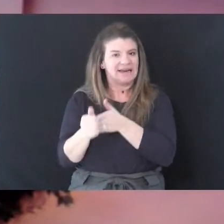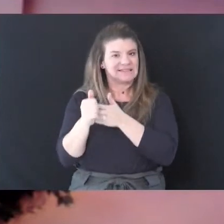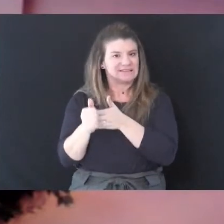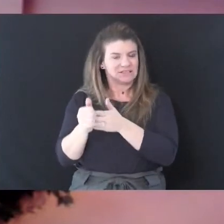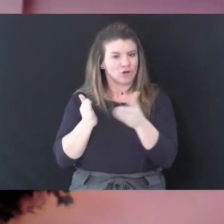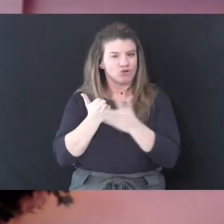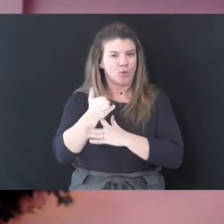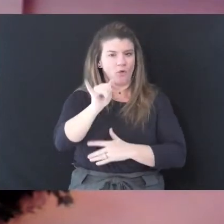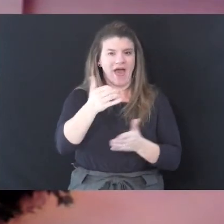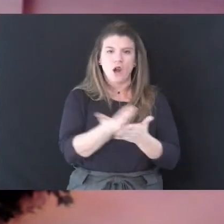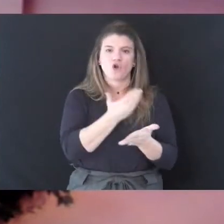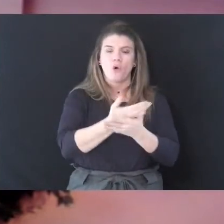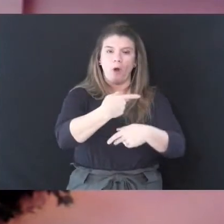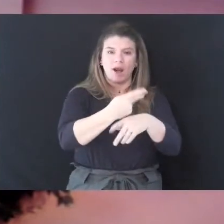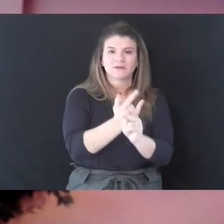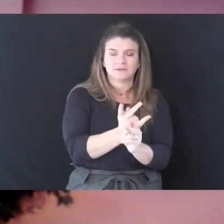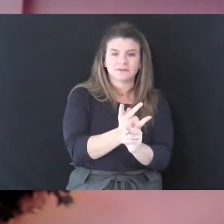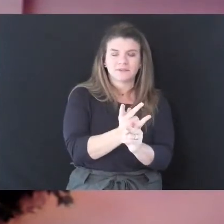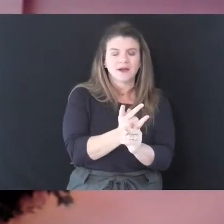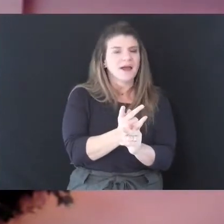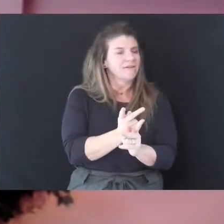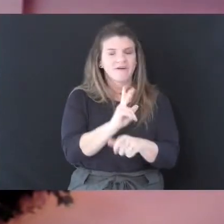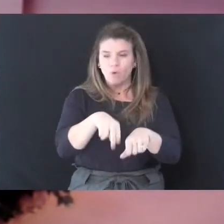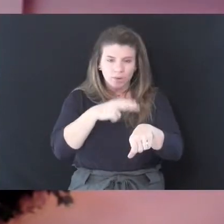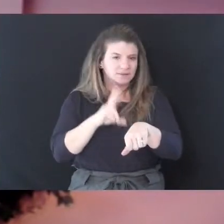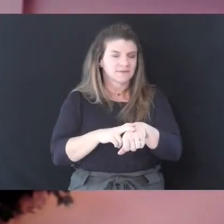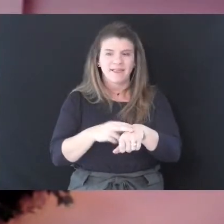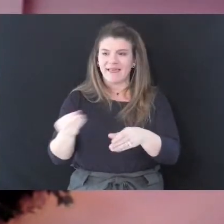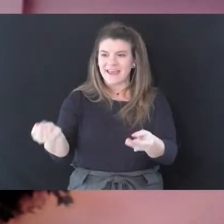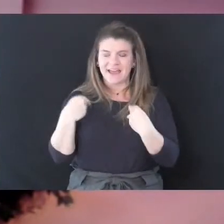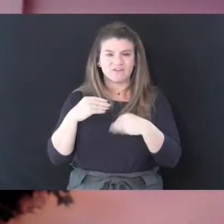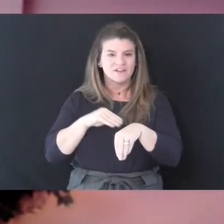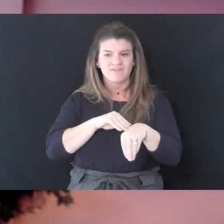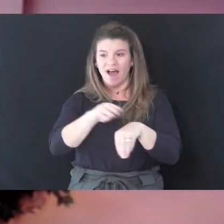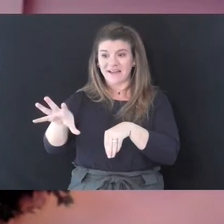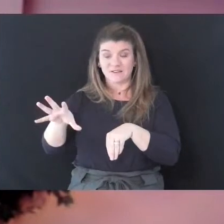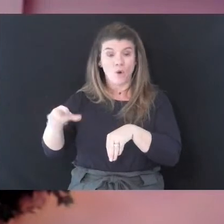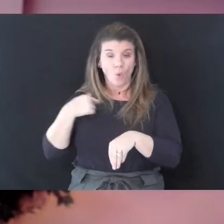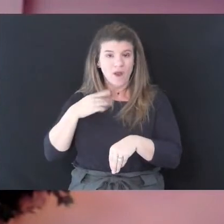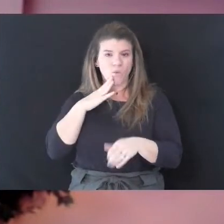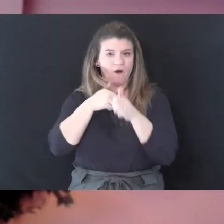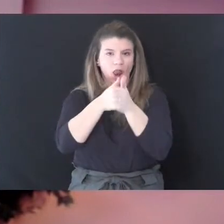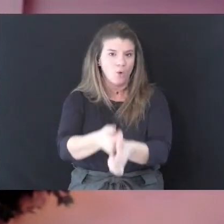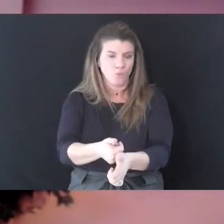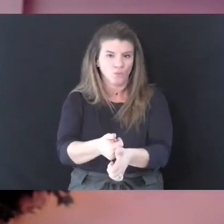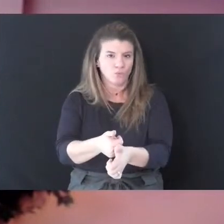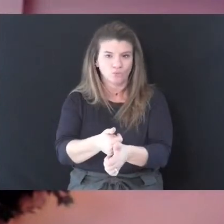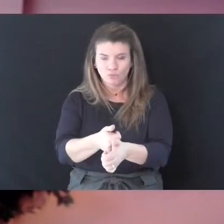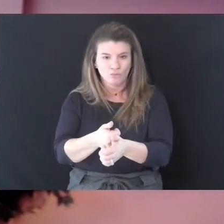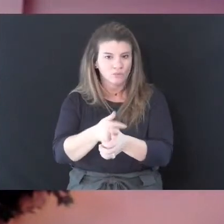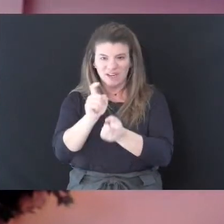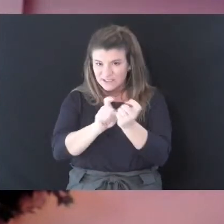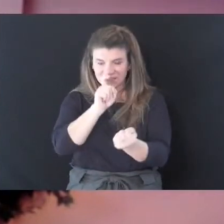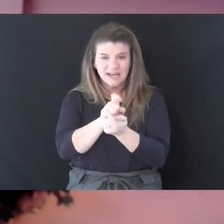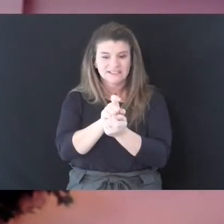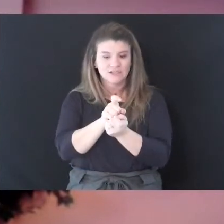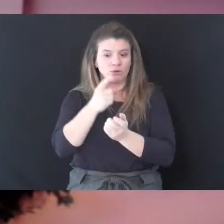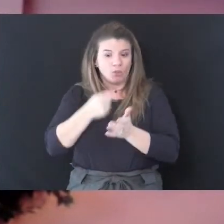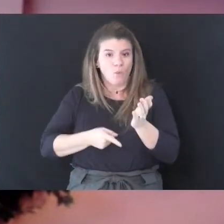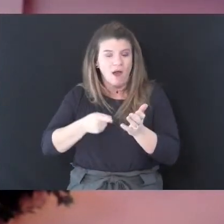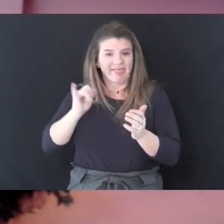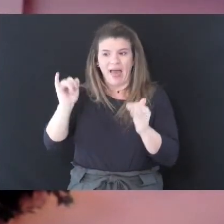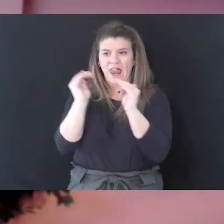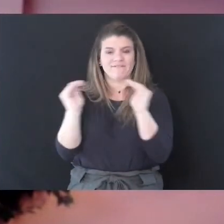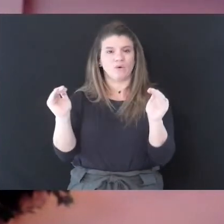Johnson product. And of course, if we get guidance, we will follow that guidance, you know, to the level